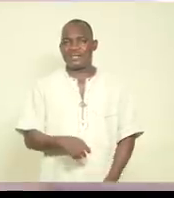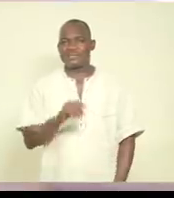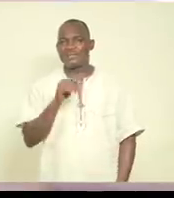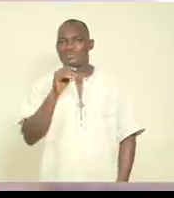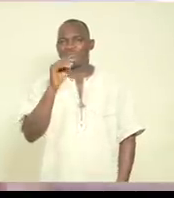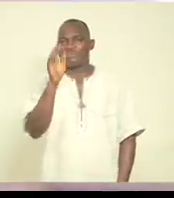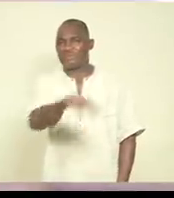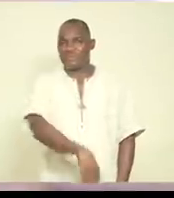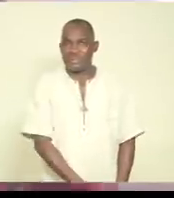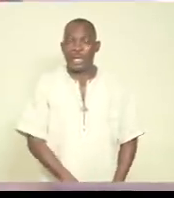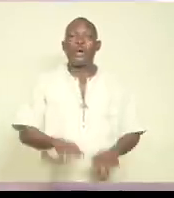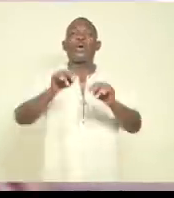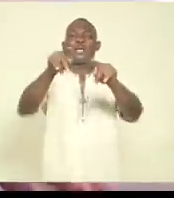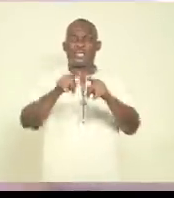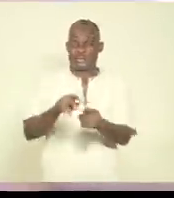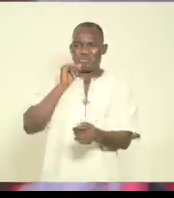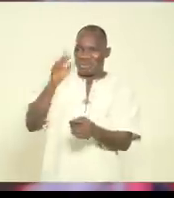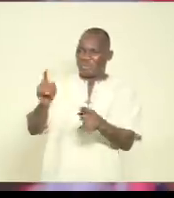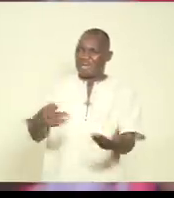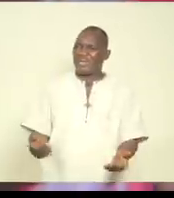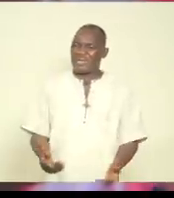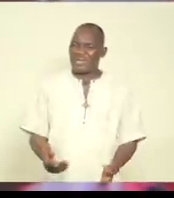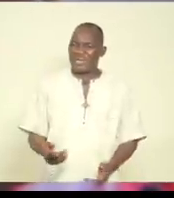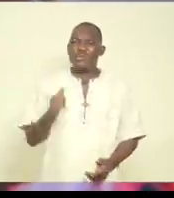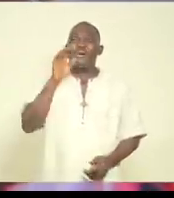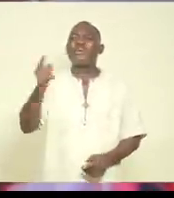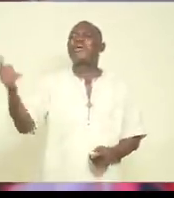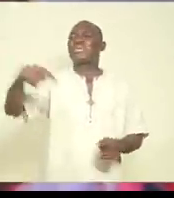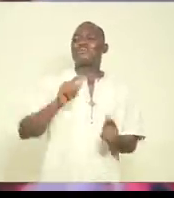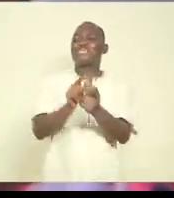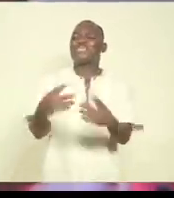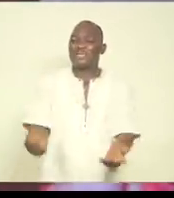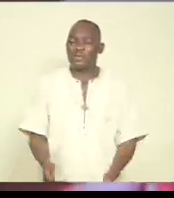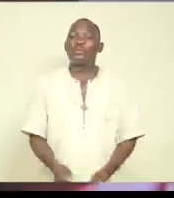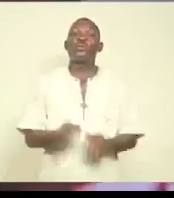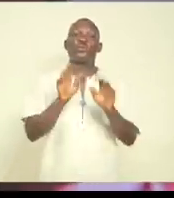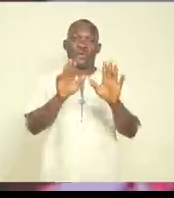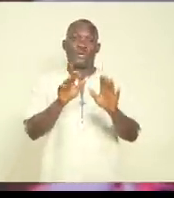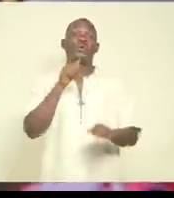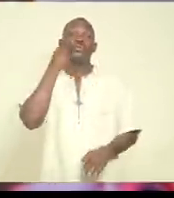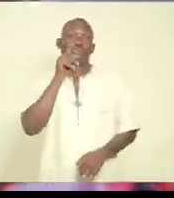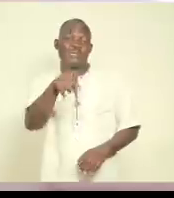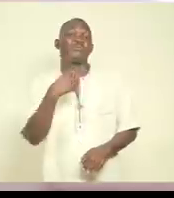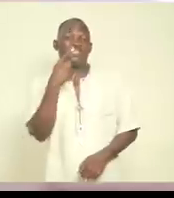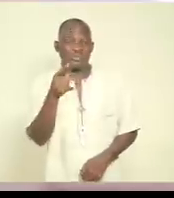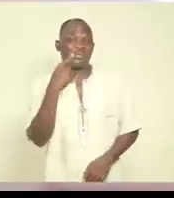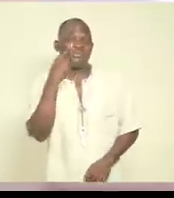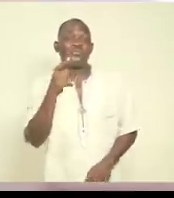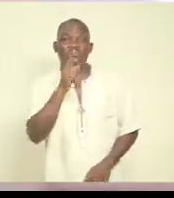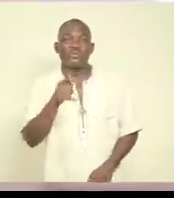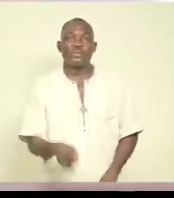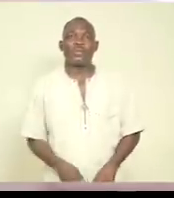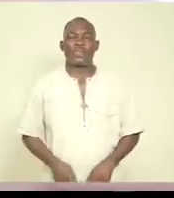Anyway, where is this woman that you have forced us to meet? She will soon be here. You smell pepper. You know I don't have